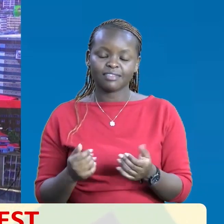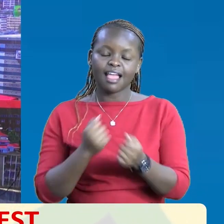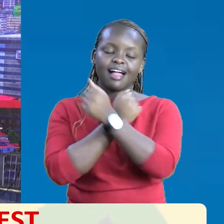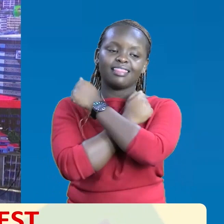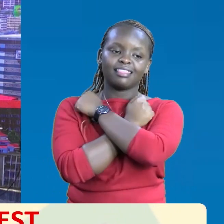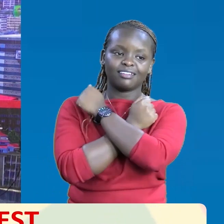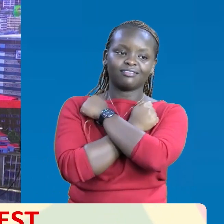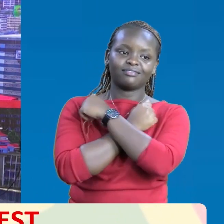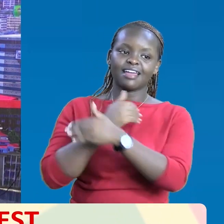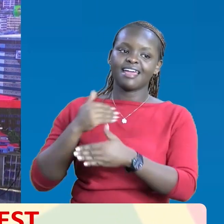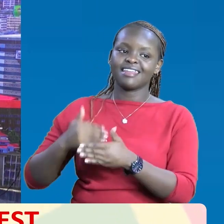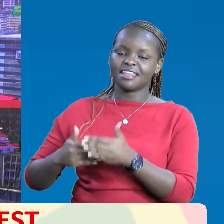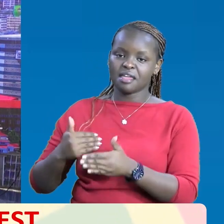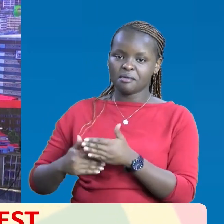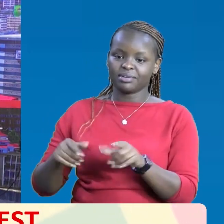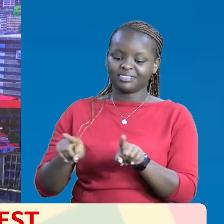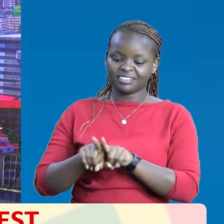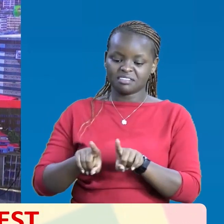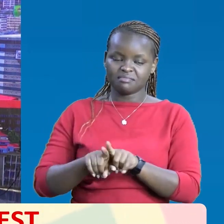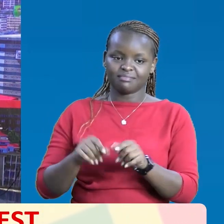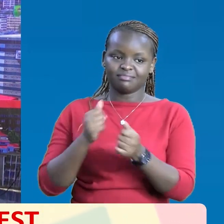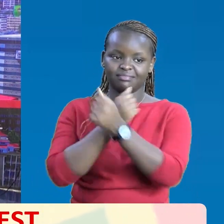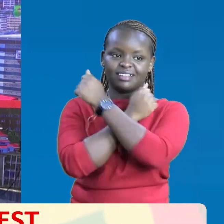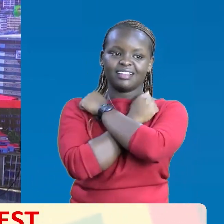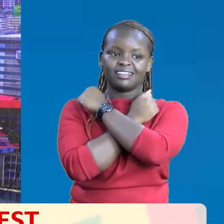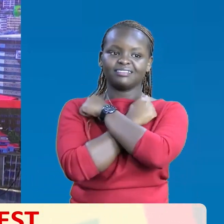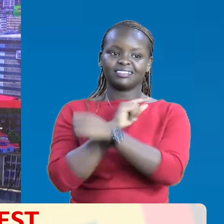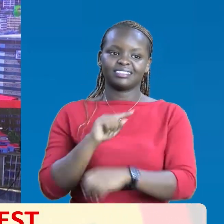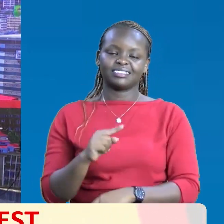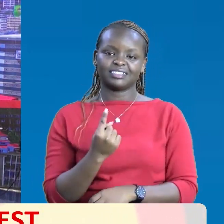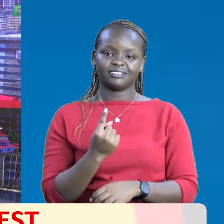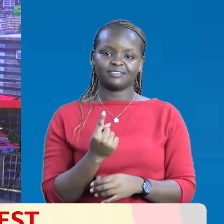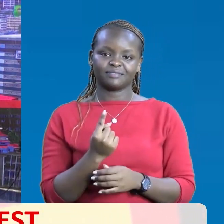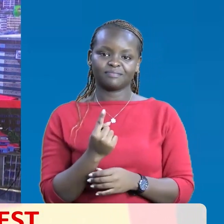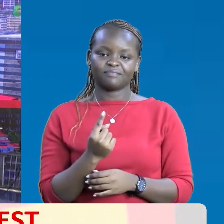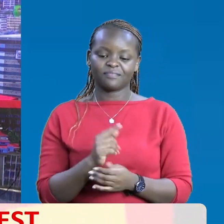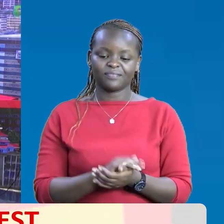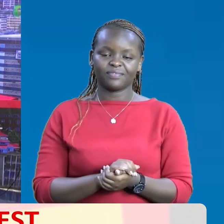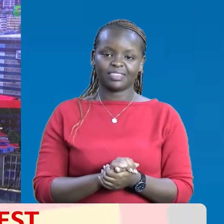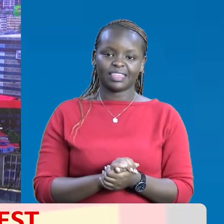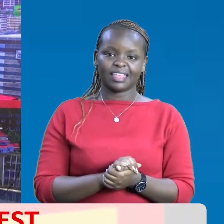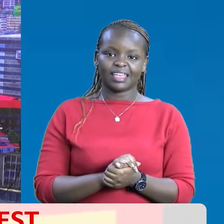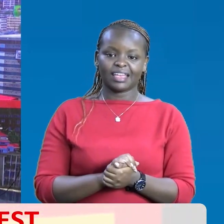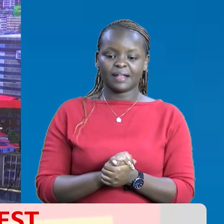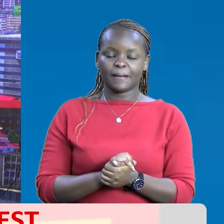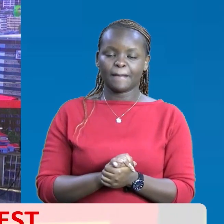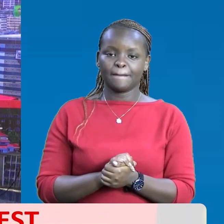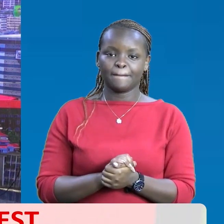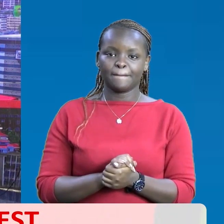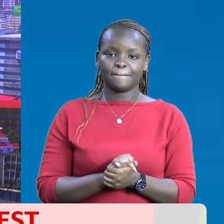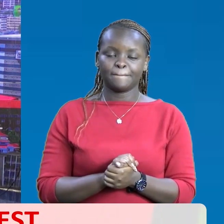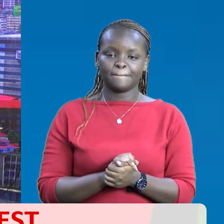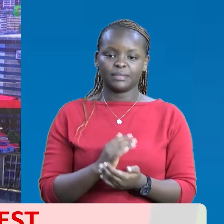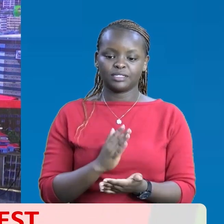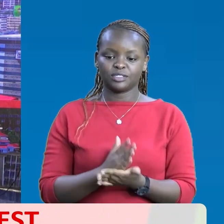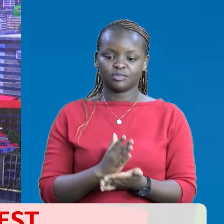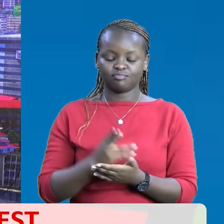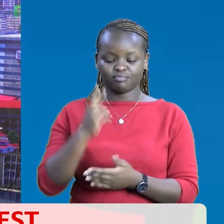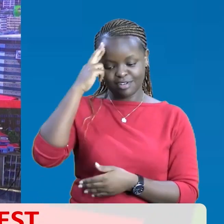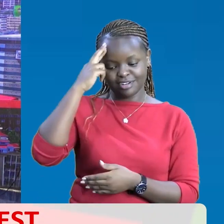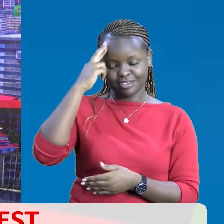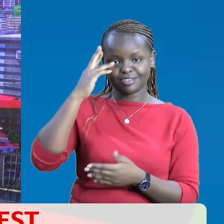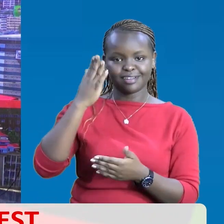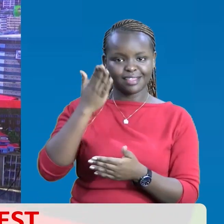you don't get a chance. Love your neighbors, love yourself. Sawa, msirushie mawe watu wangu. Love your neighbors, love yourself. True. And there's a reason why it says